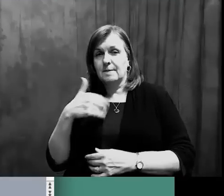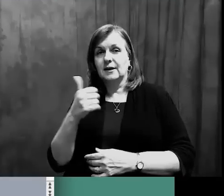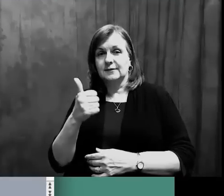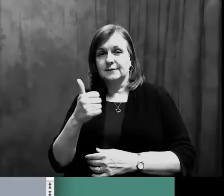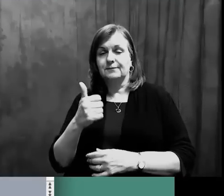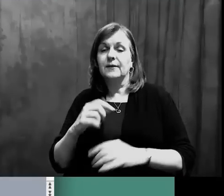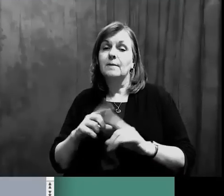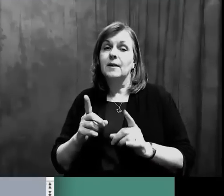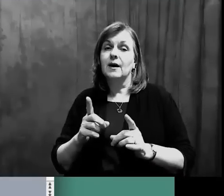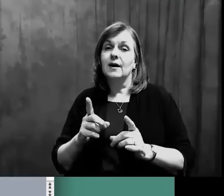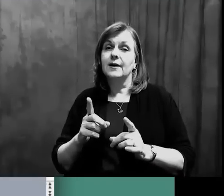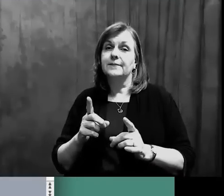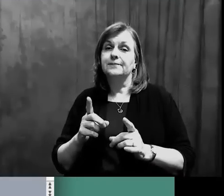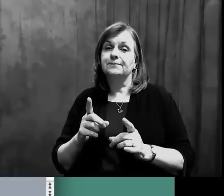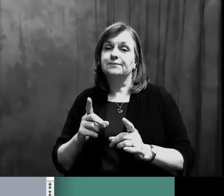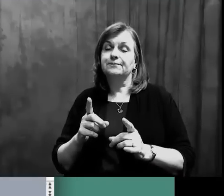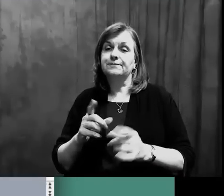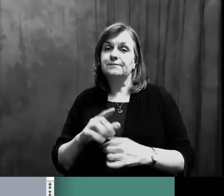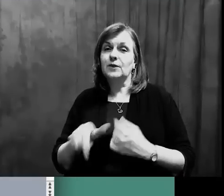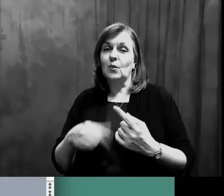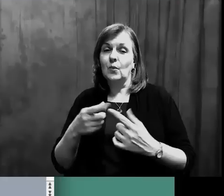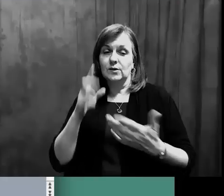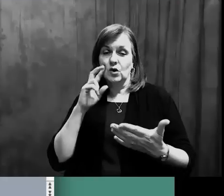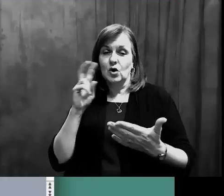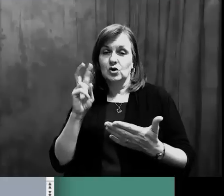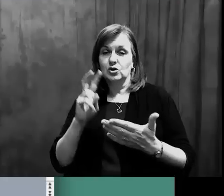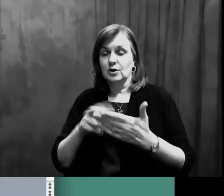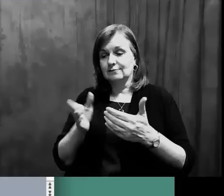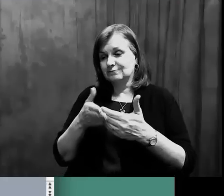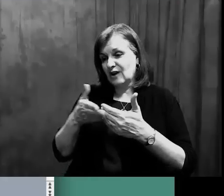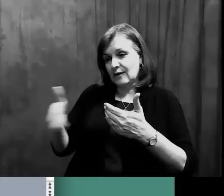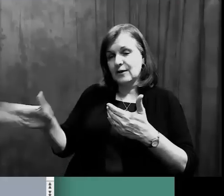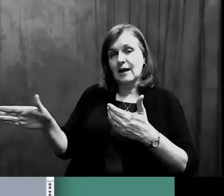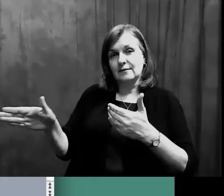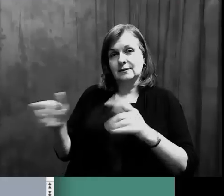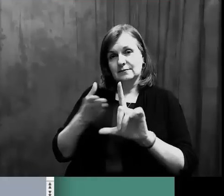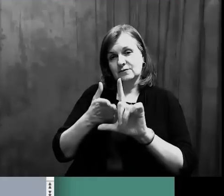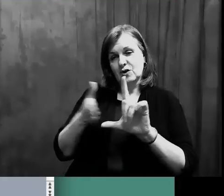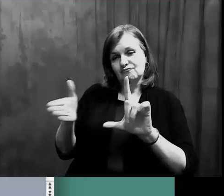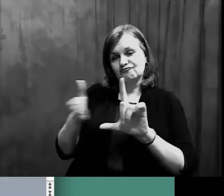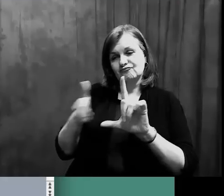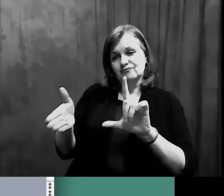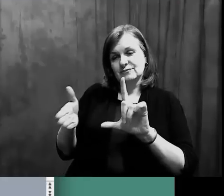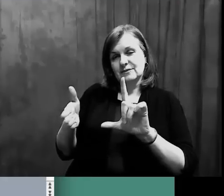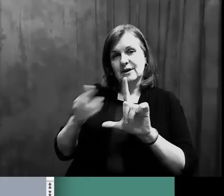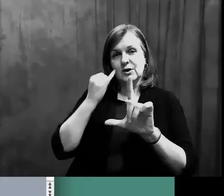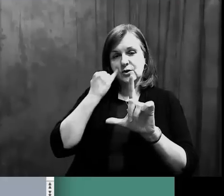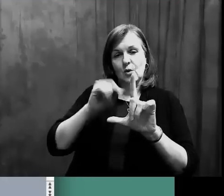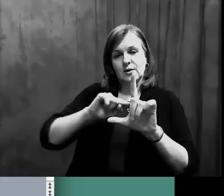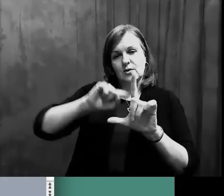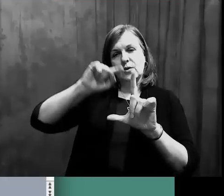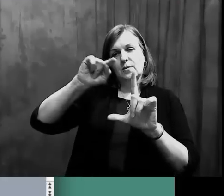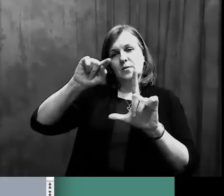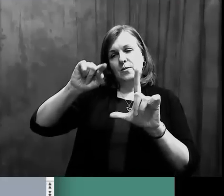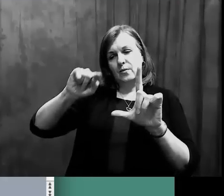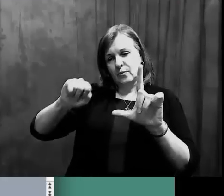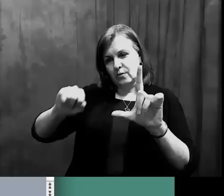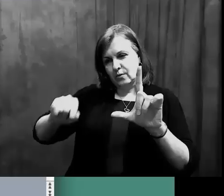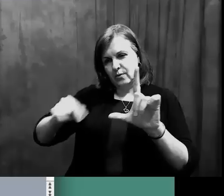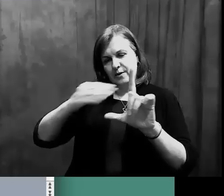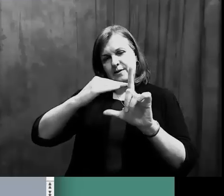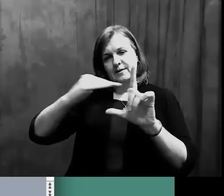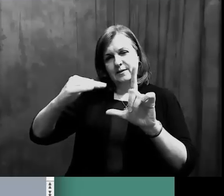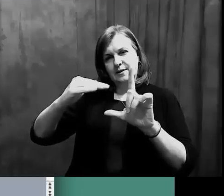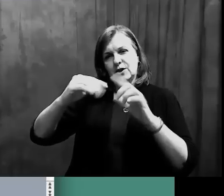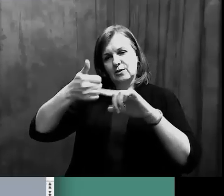our roots and our stems. But if we look as we go beyond that and our curves start to